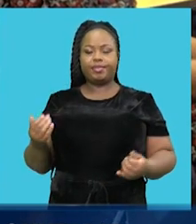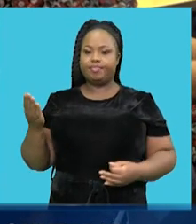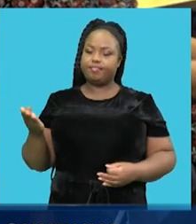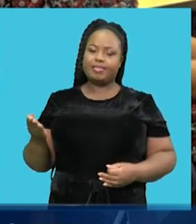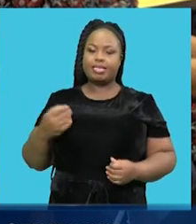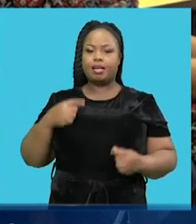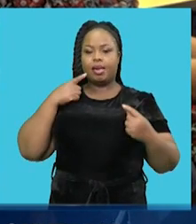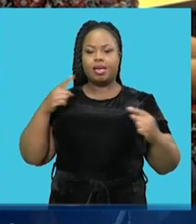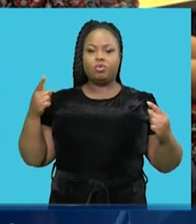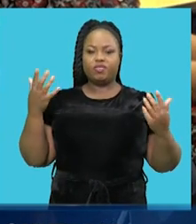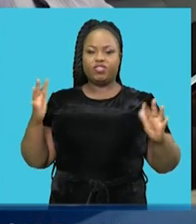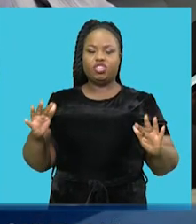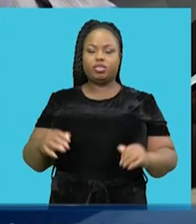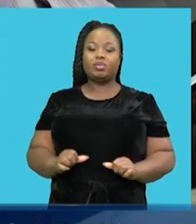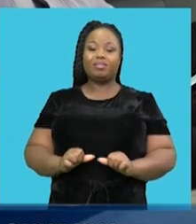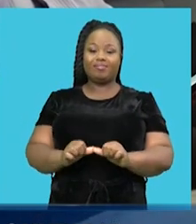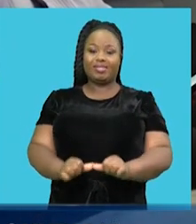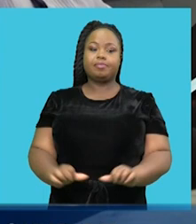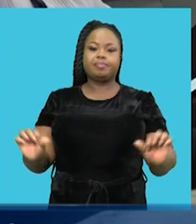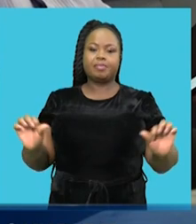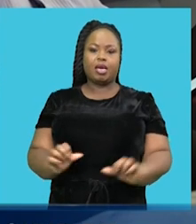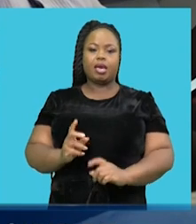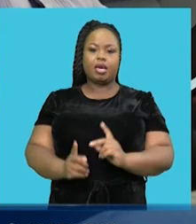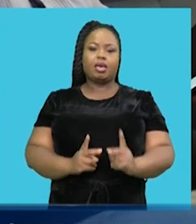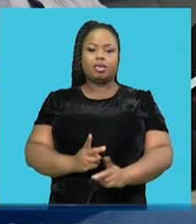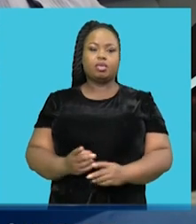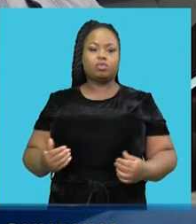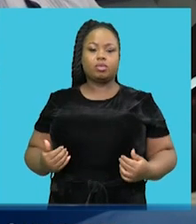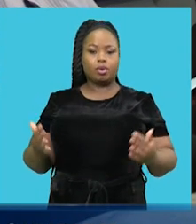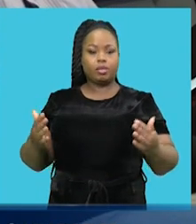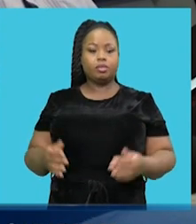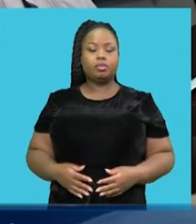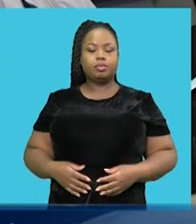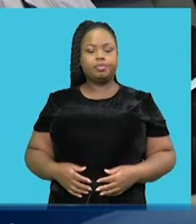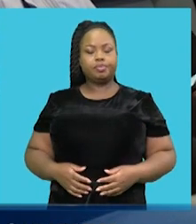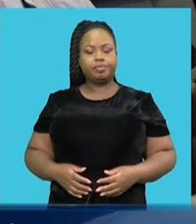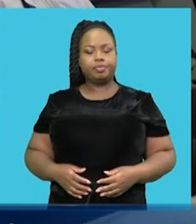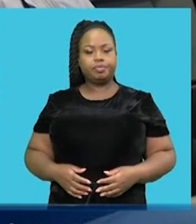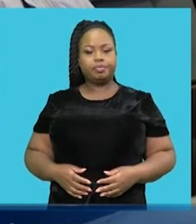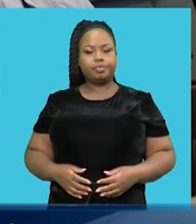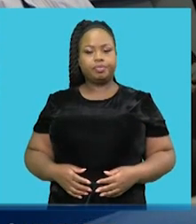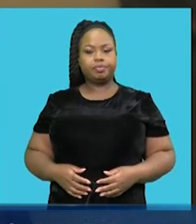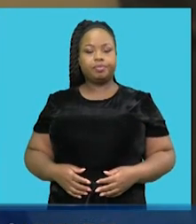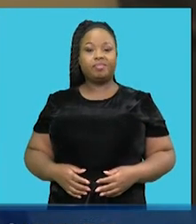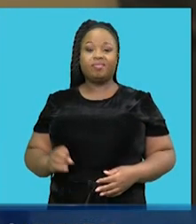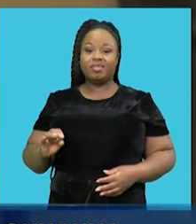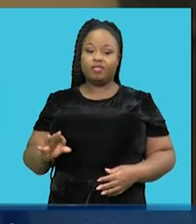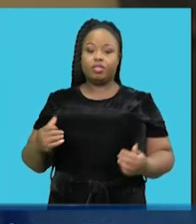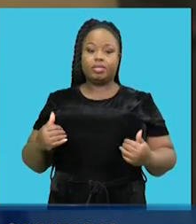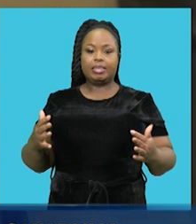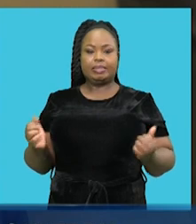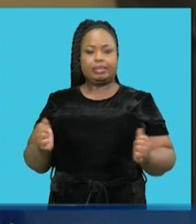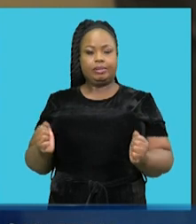isi memezele ugutie guzo shaya ibu ya kushasagonga ukesi ilo tushedi ngolo asemzini umanjegi kala